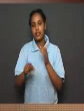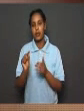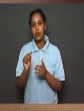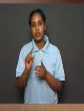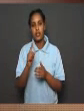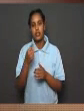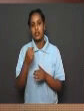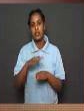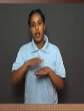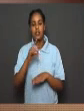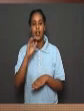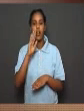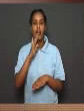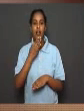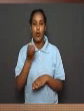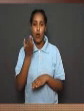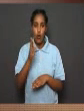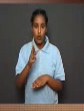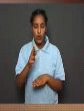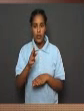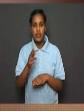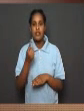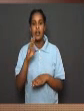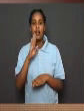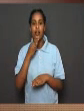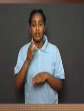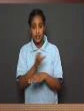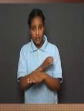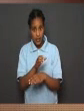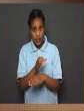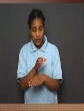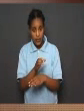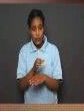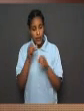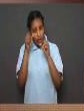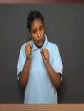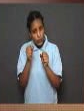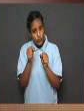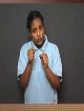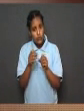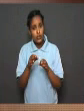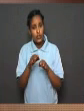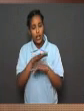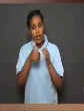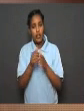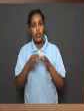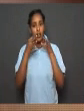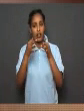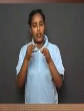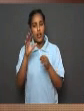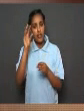the alkaline, or that the alkaline cell is able to generate current up